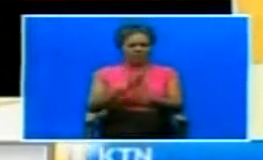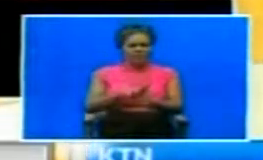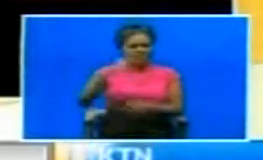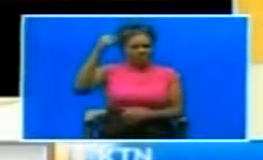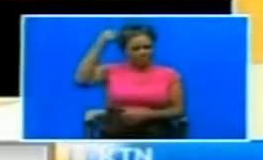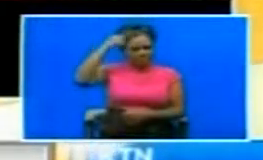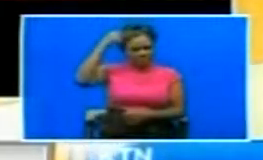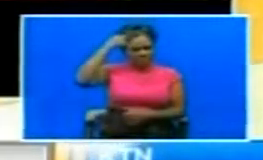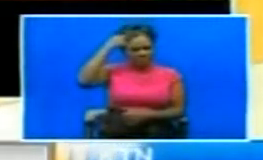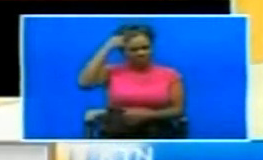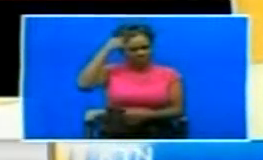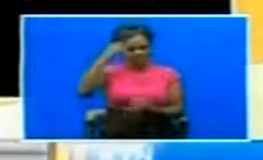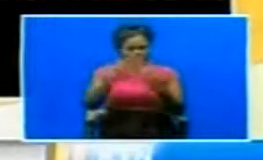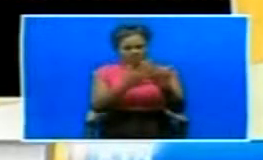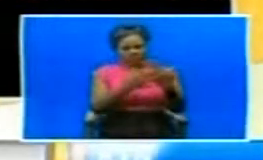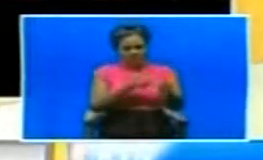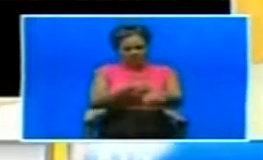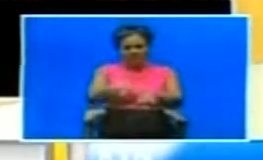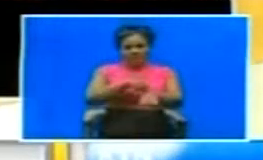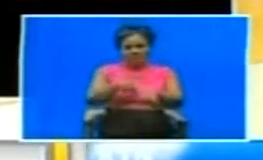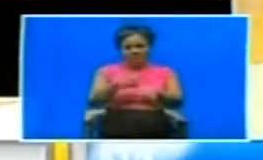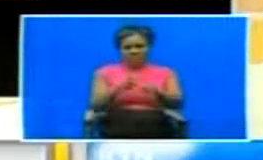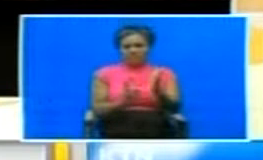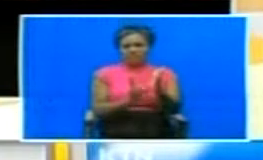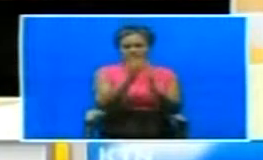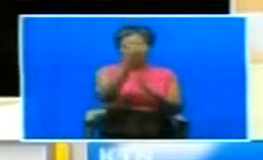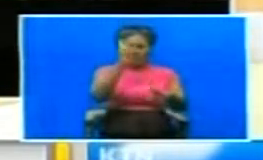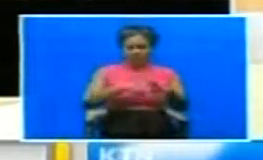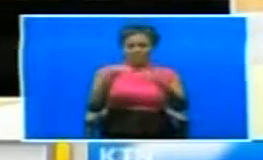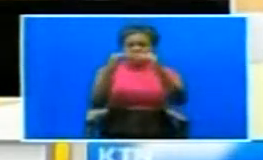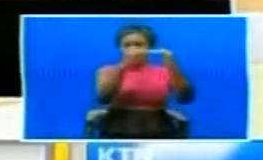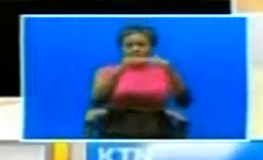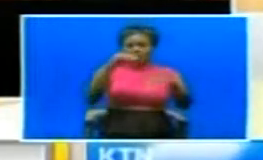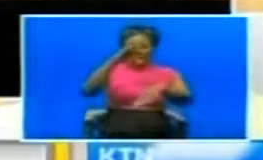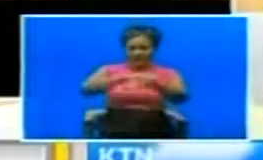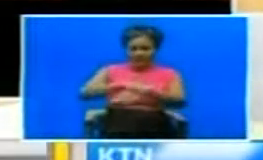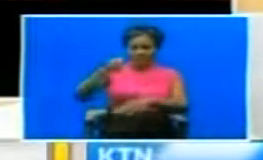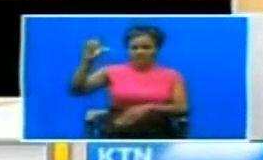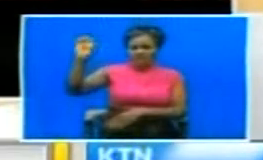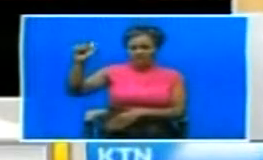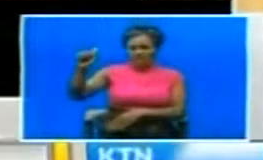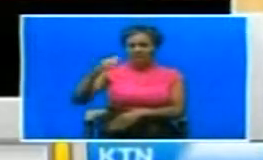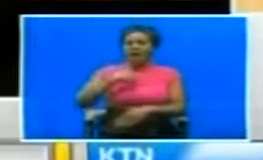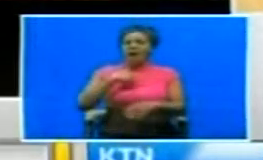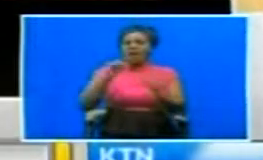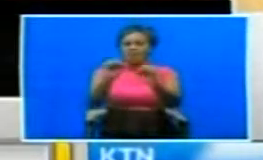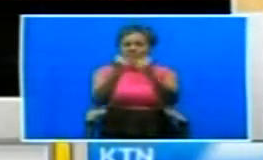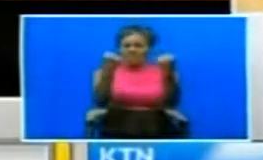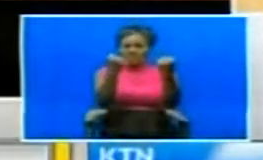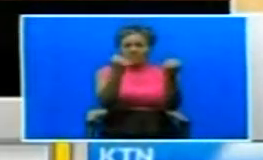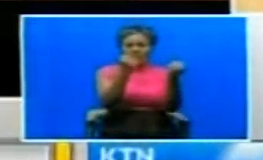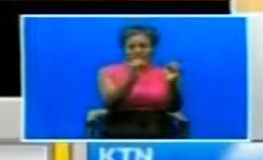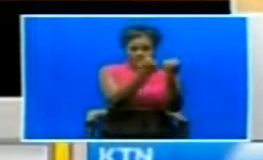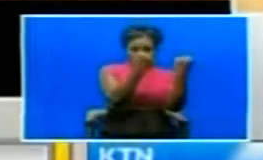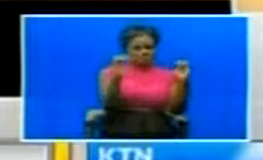system that is developing. When they are hit by certain levels of lead, and there is no safe limit of lead,